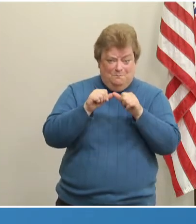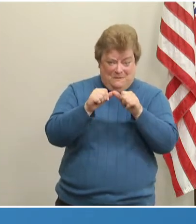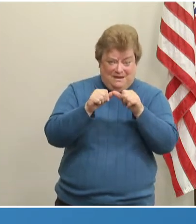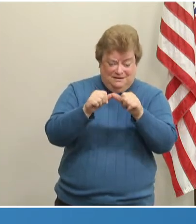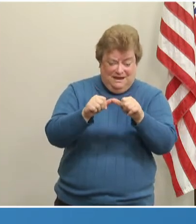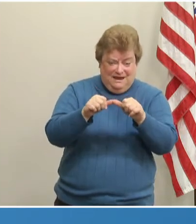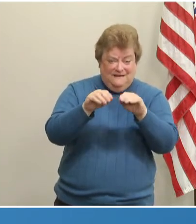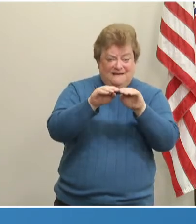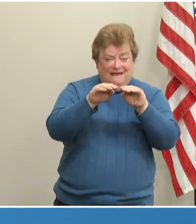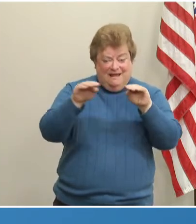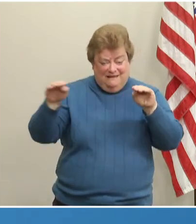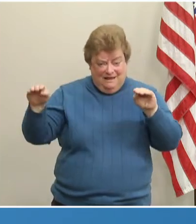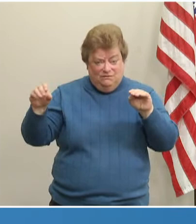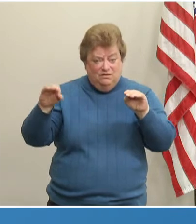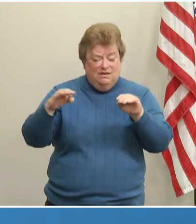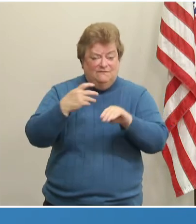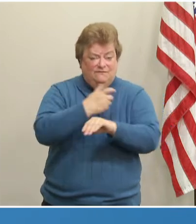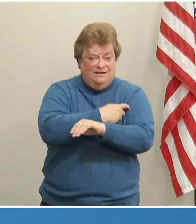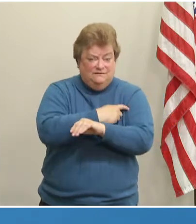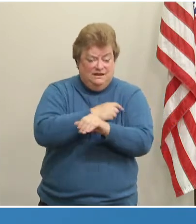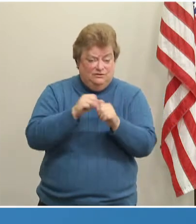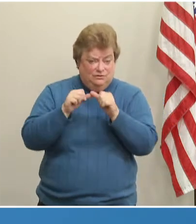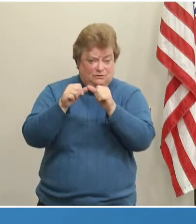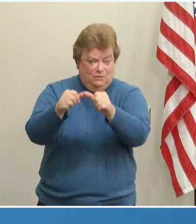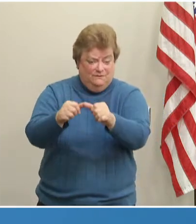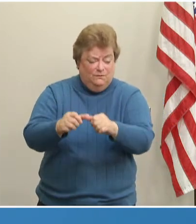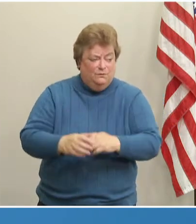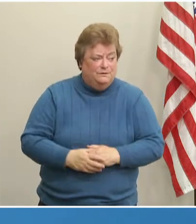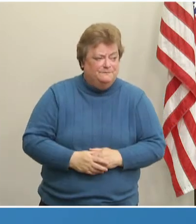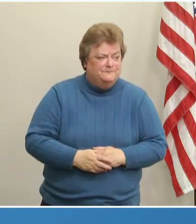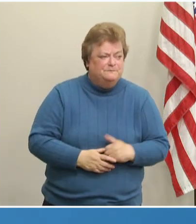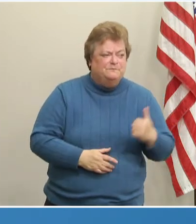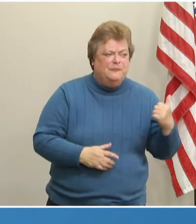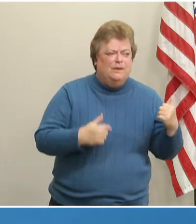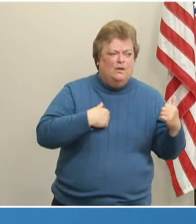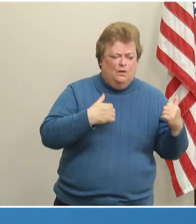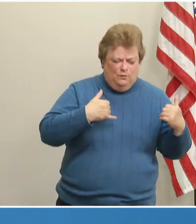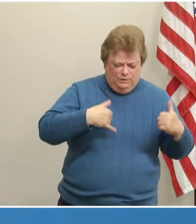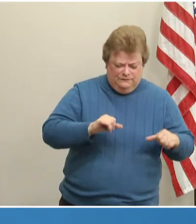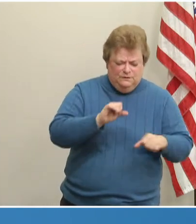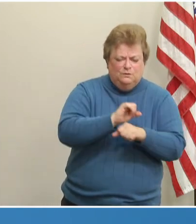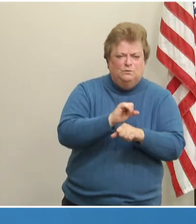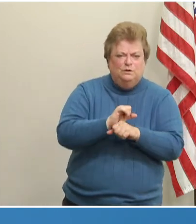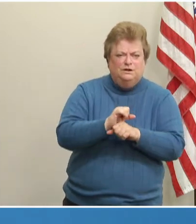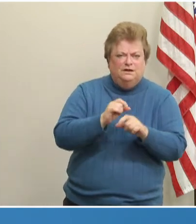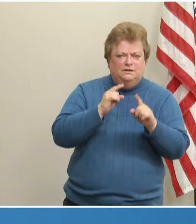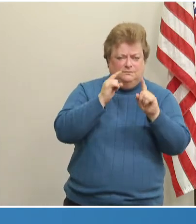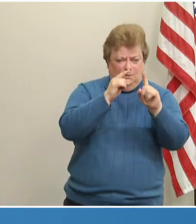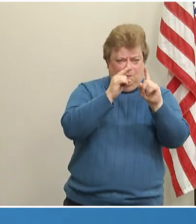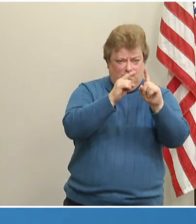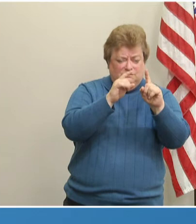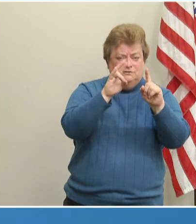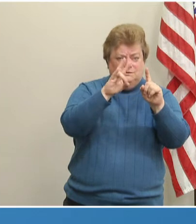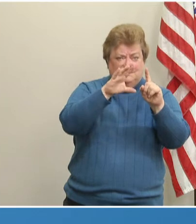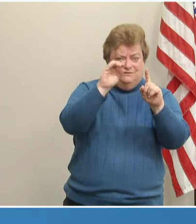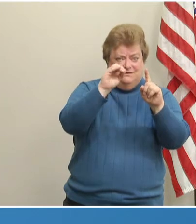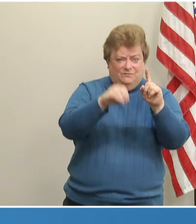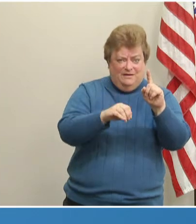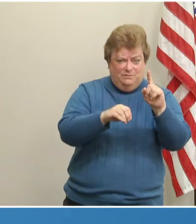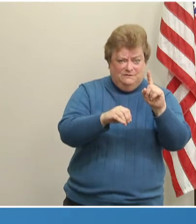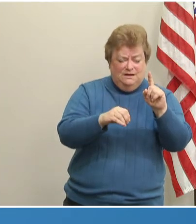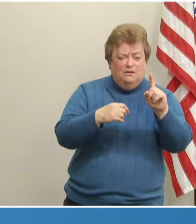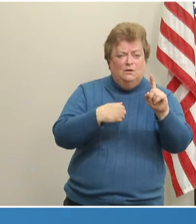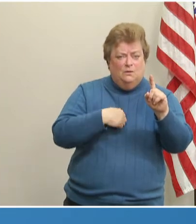of vaccination going forward? We're still working towards that goal of 75%. We're going to